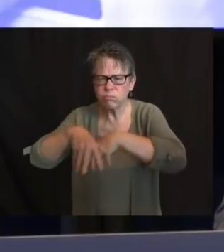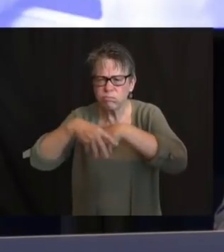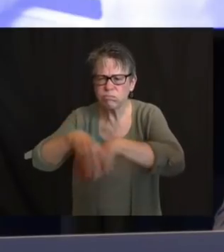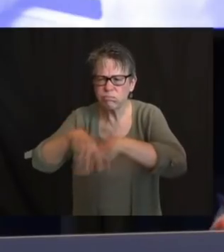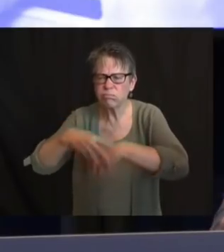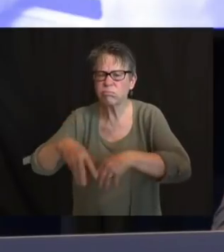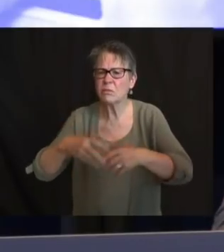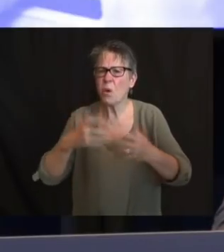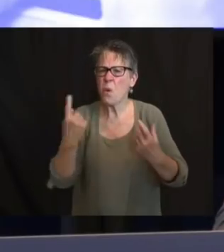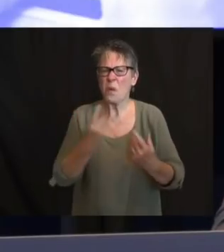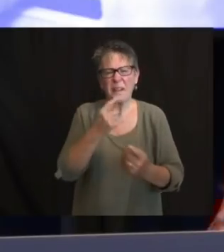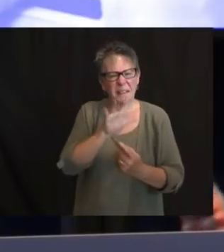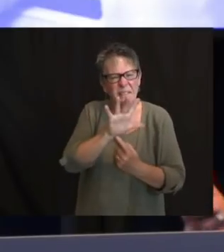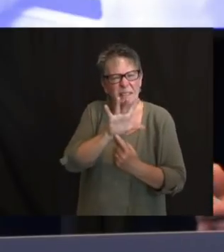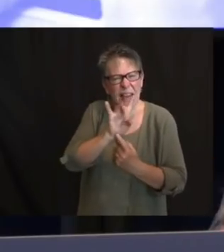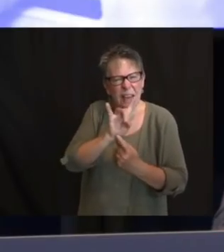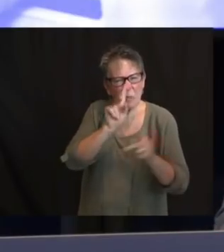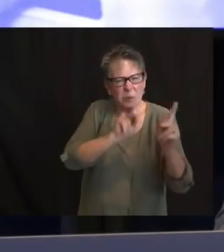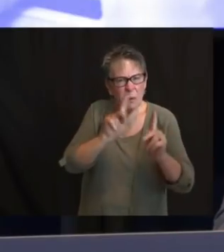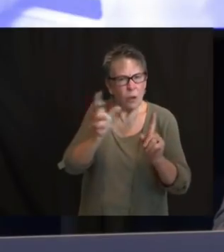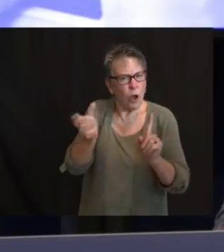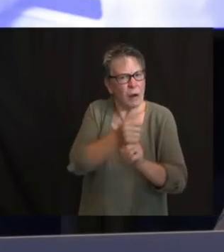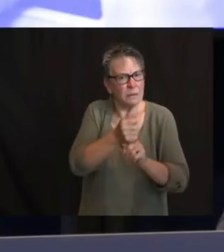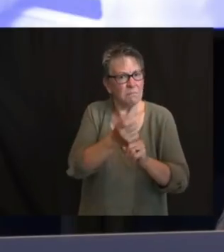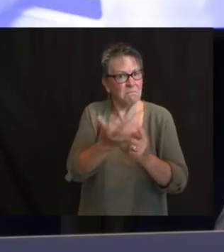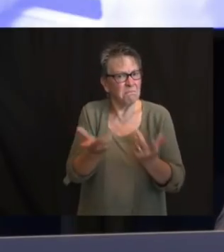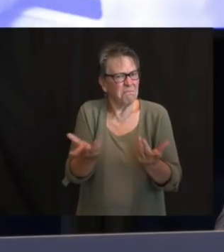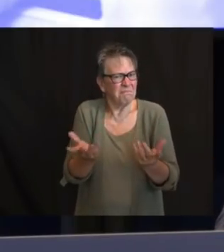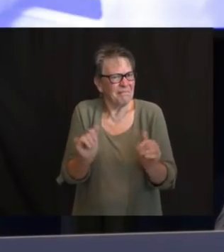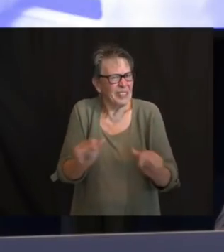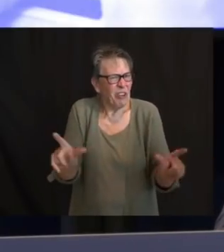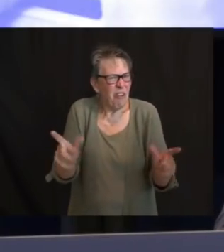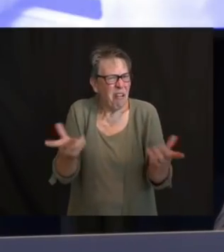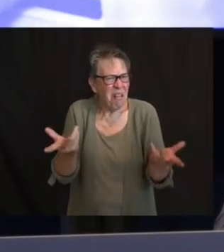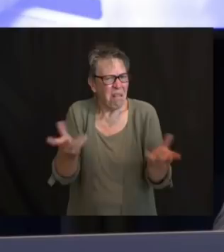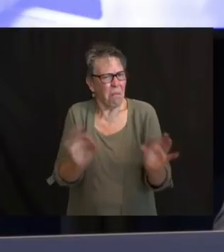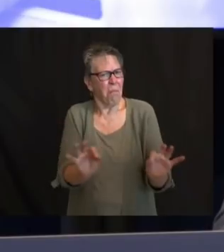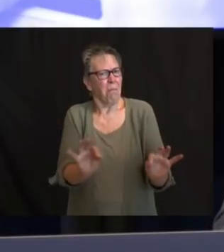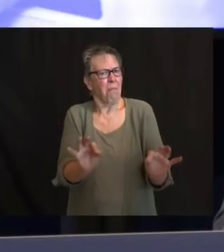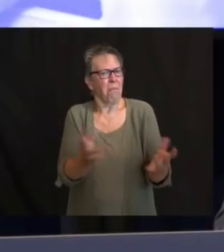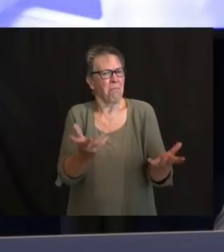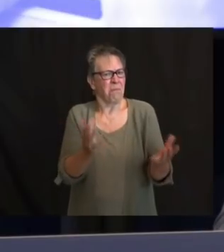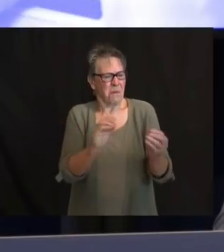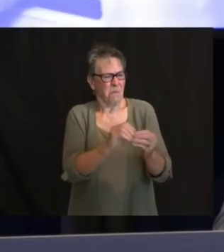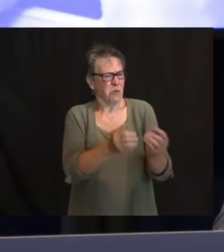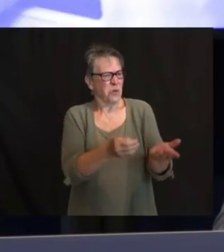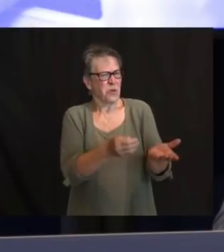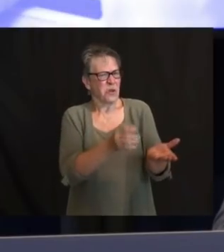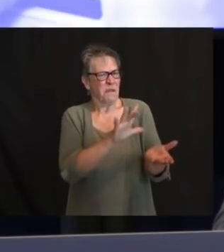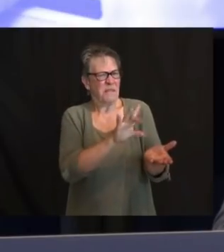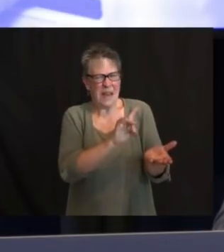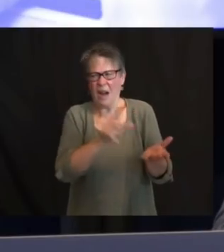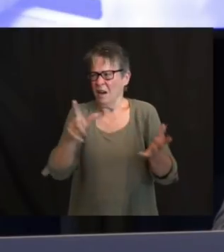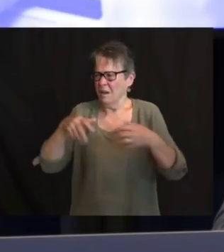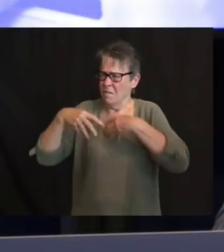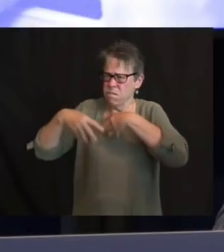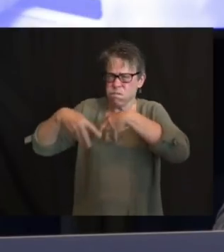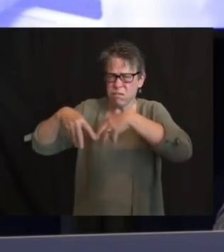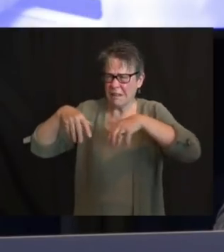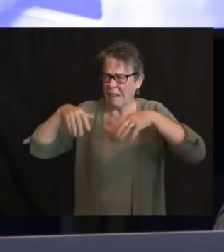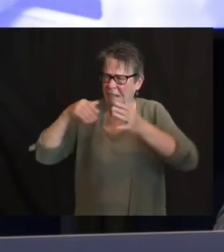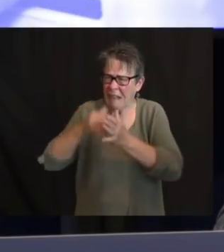many demonstrations and that many people, that the overwhelming nature of these has been peaceful with